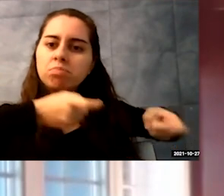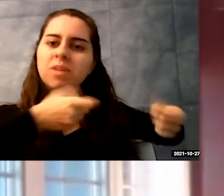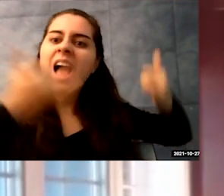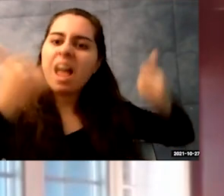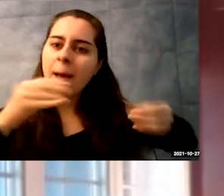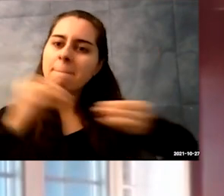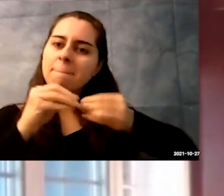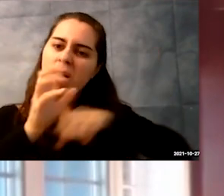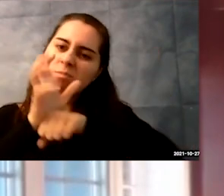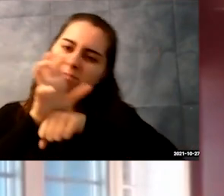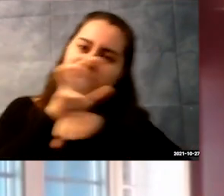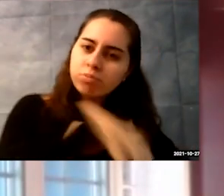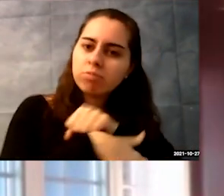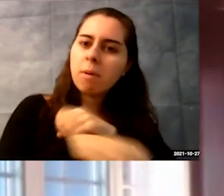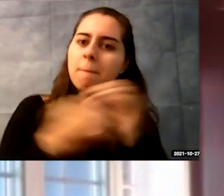So how do we